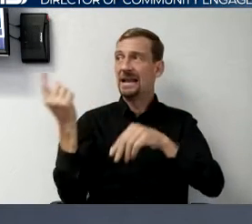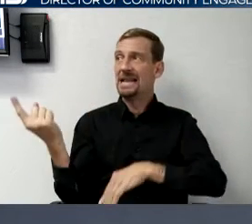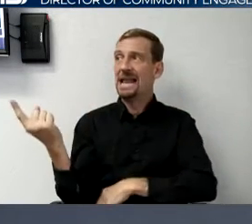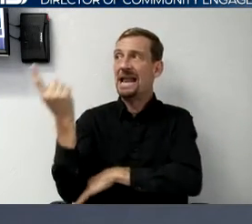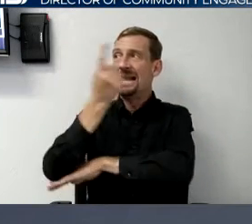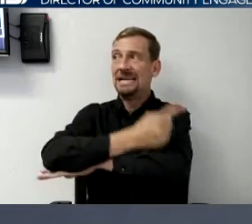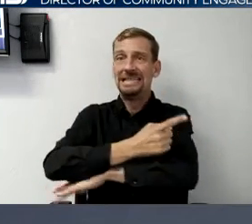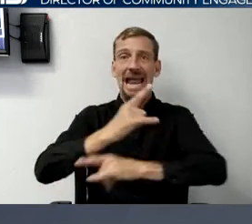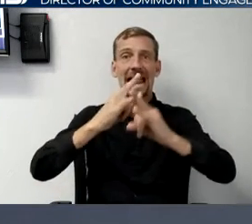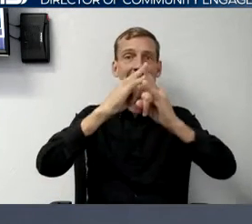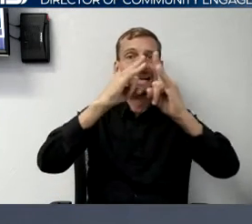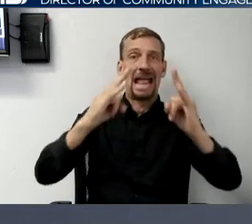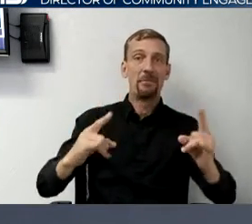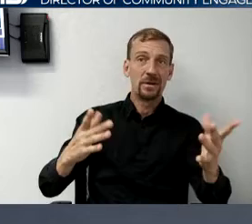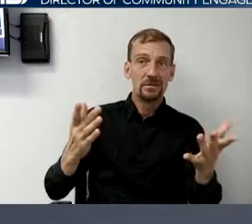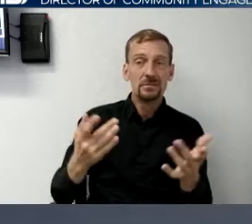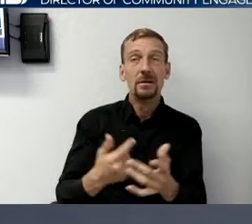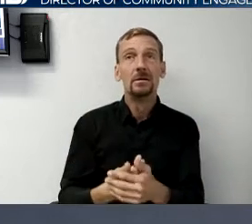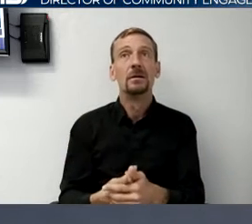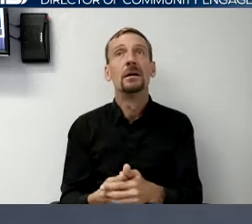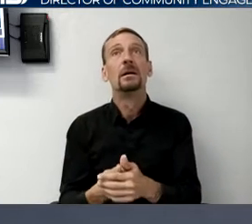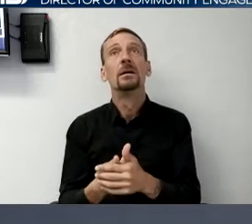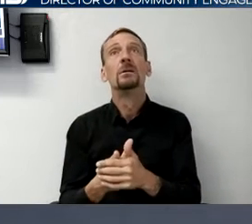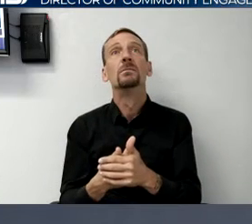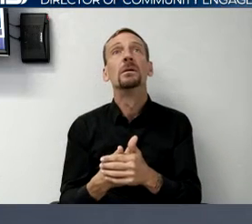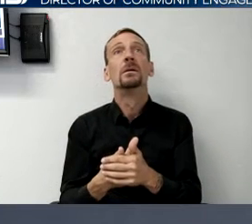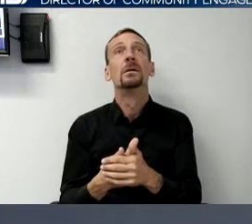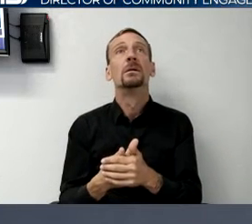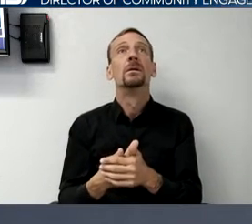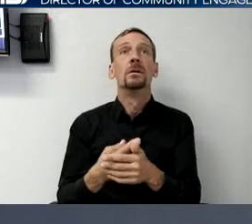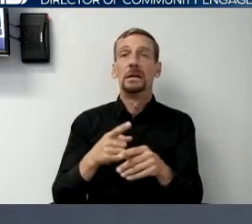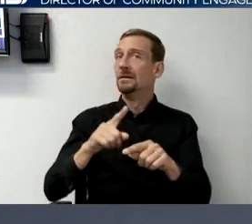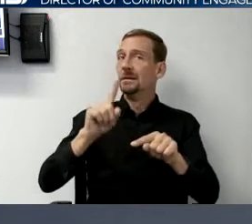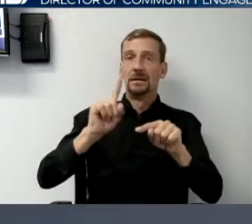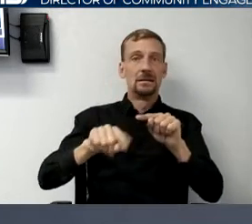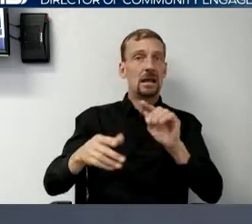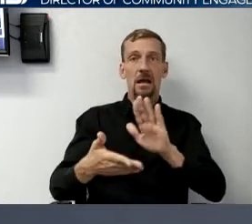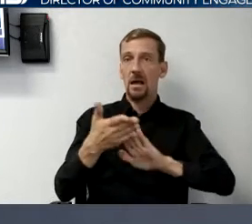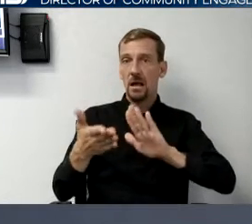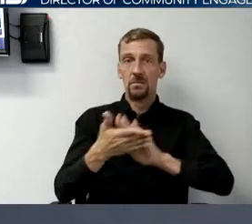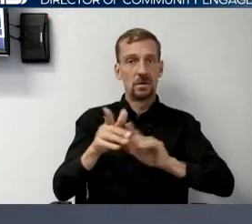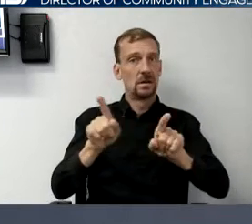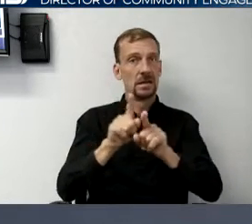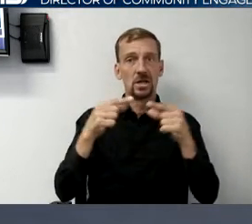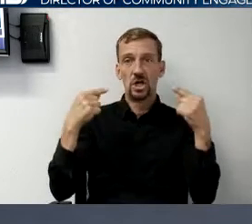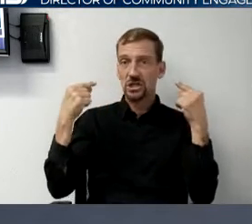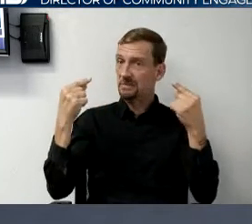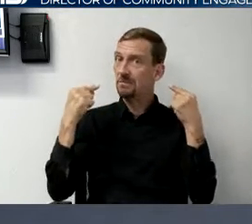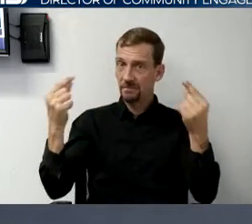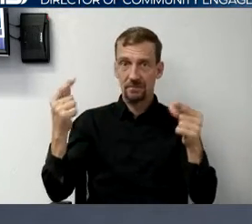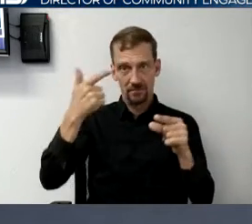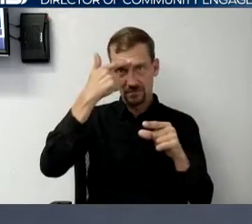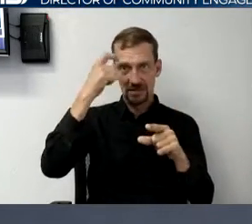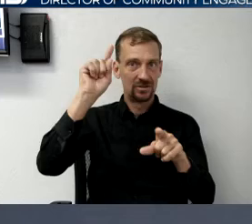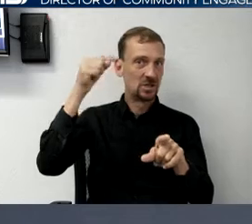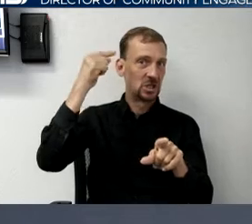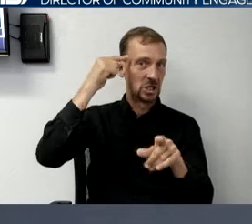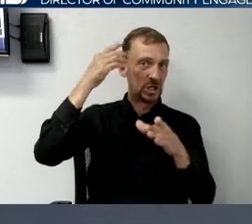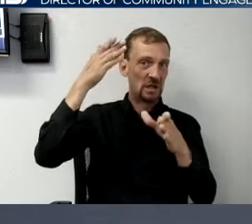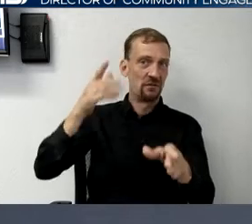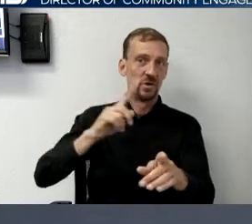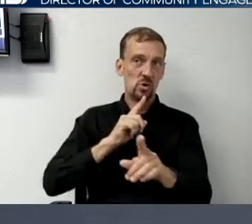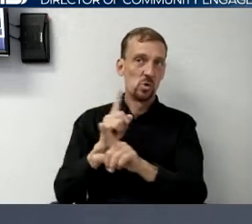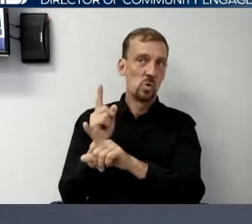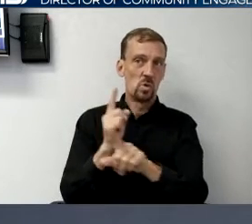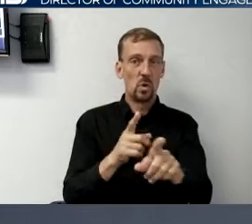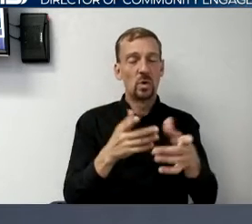of sorts. So that it can't operate as a gym right now under the governor's orders, and that